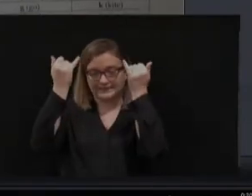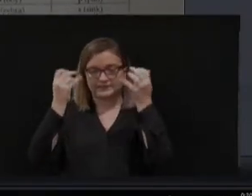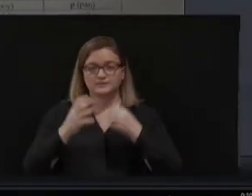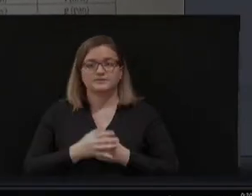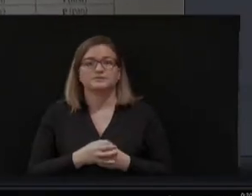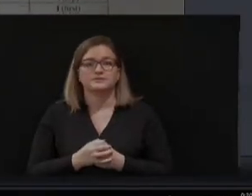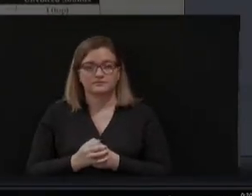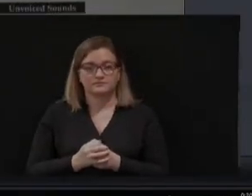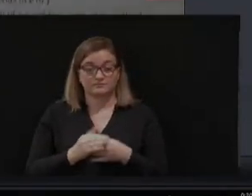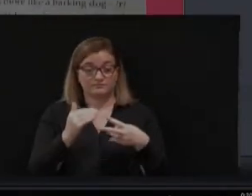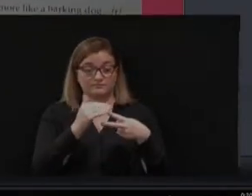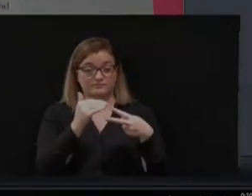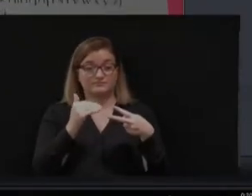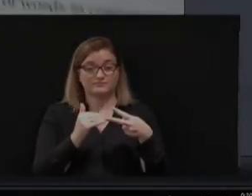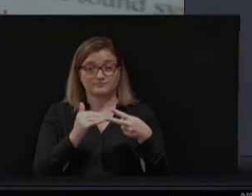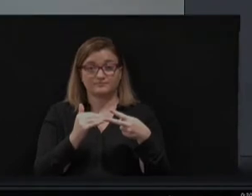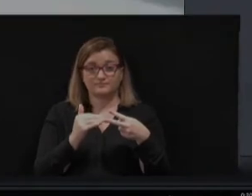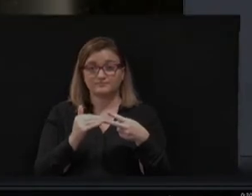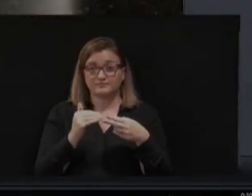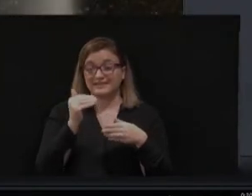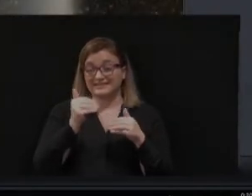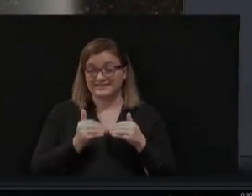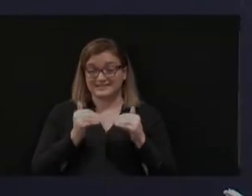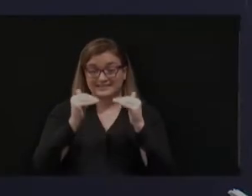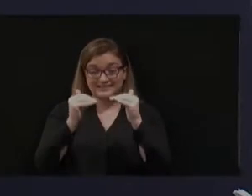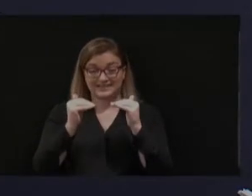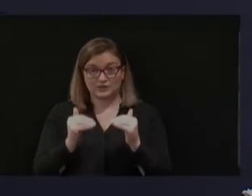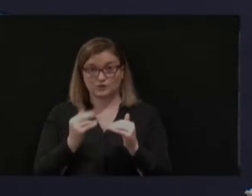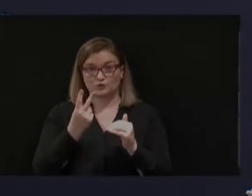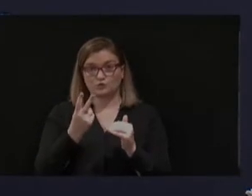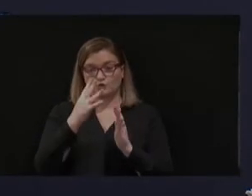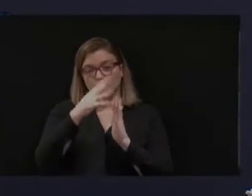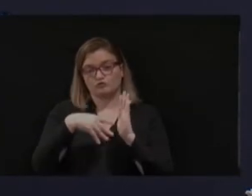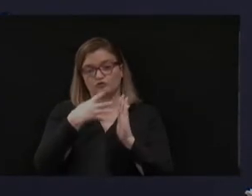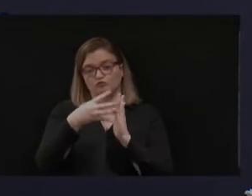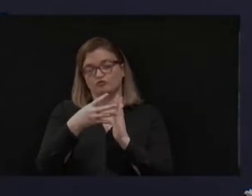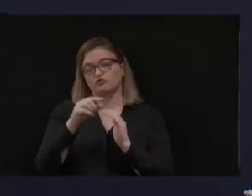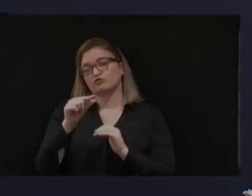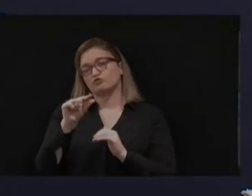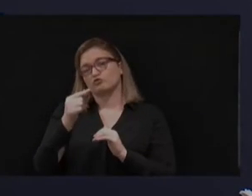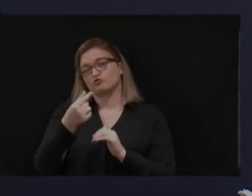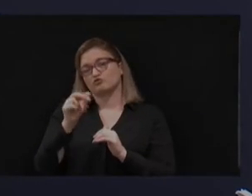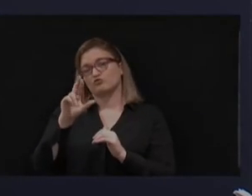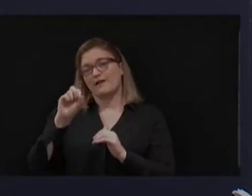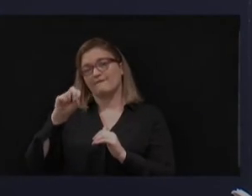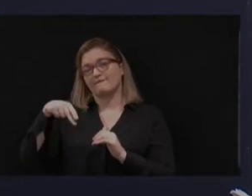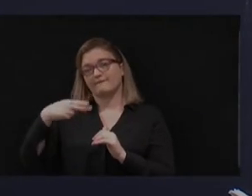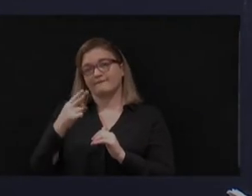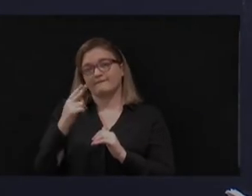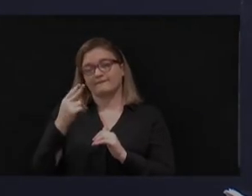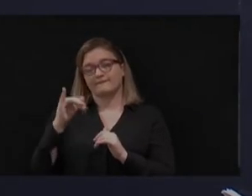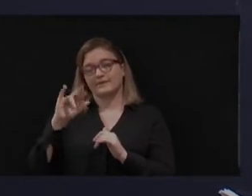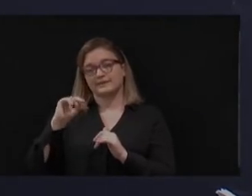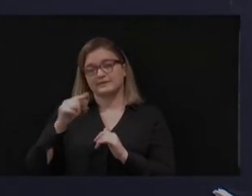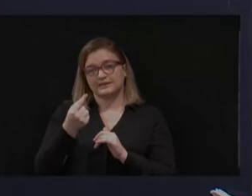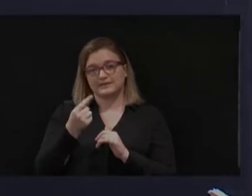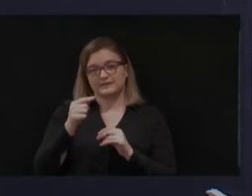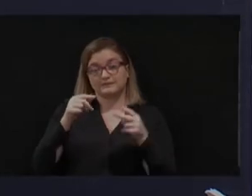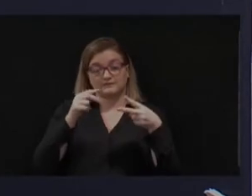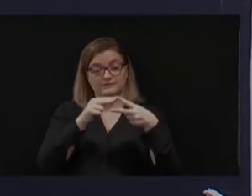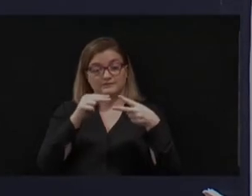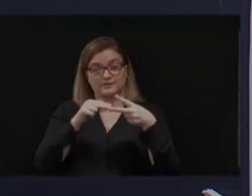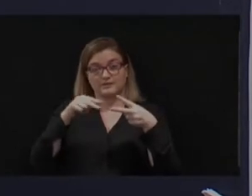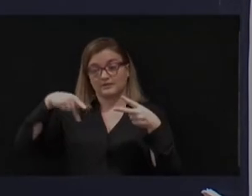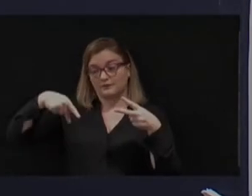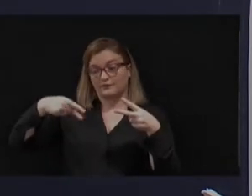And the next thing is that the next two are grapheme and phoneme. This is important.